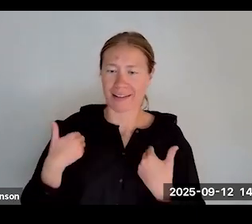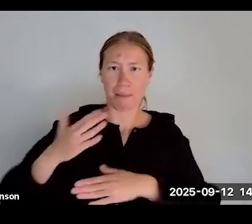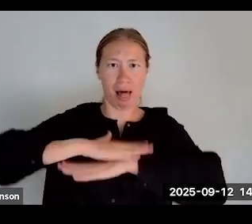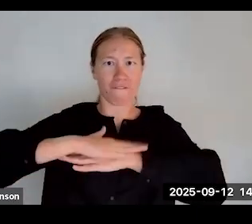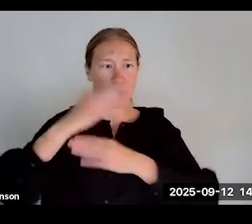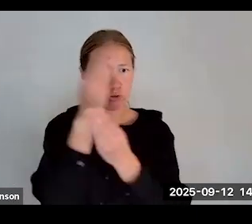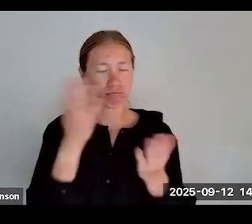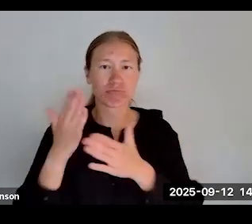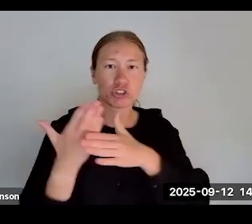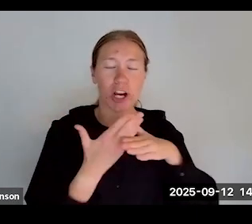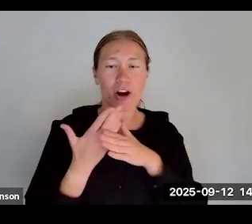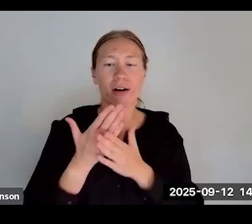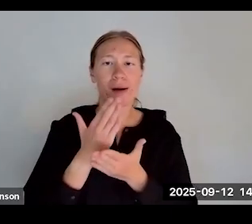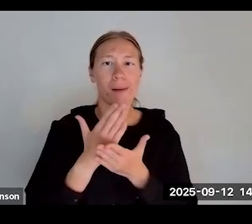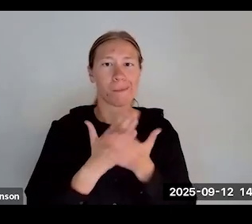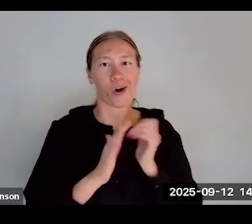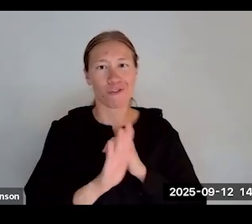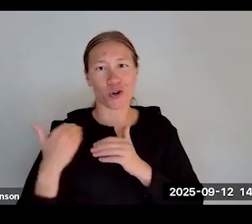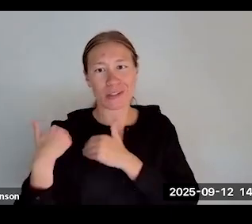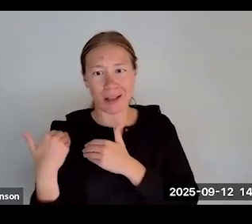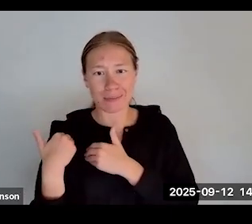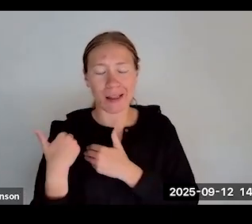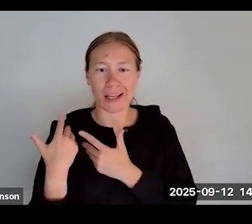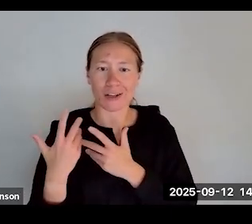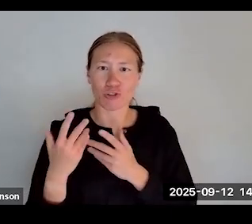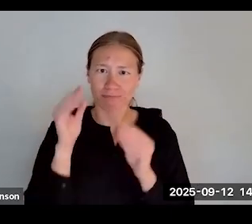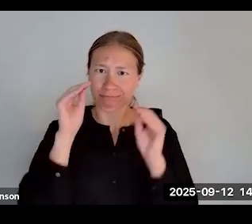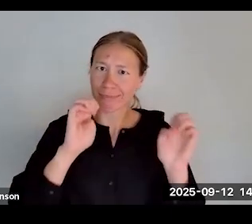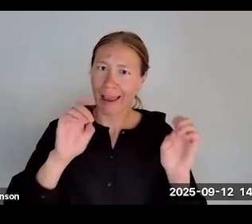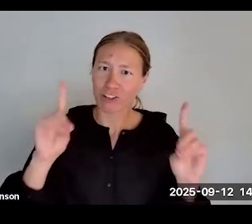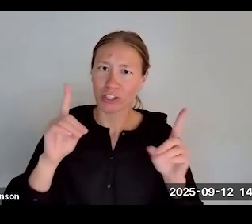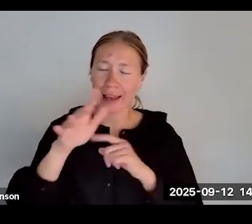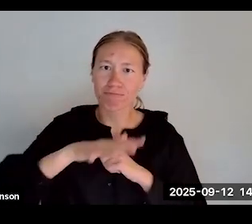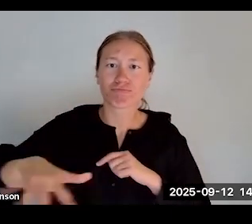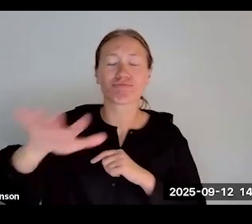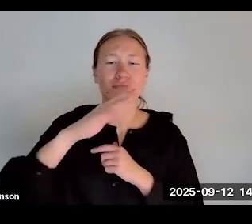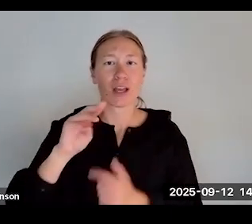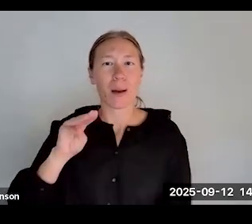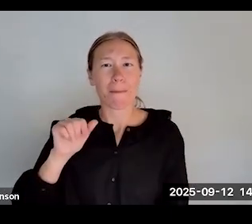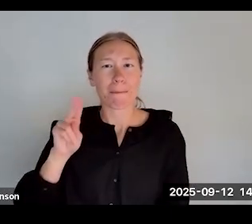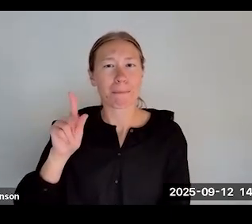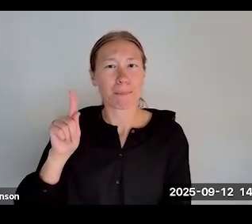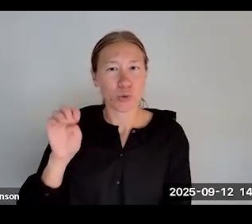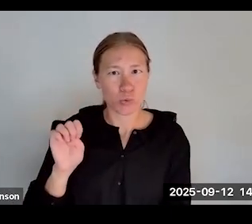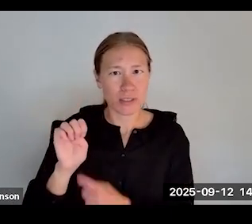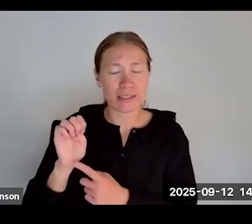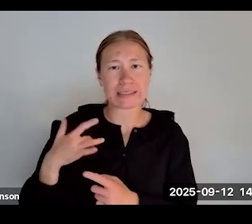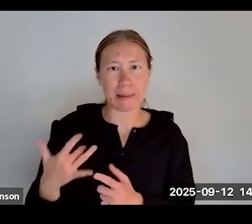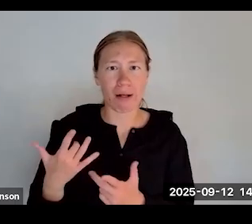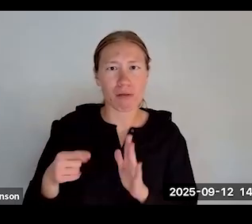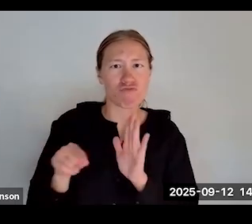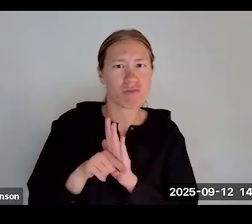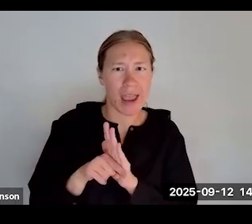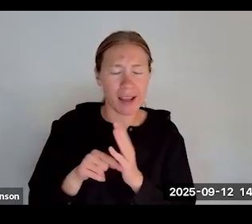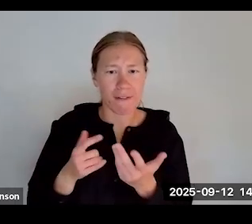of her responsibility to educate audiences that the word mute has been used in derogatory ways towards non-speaking people, and